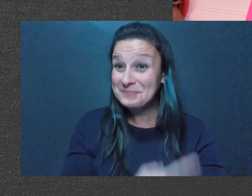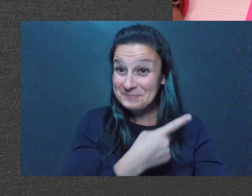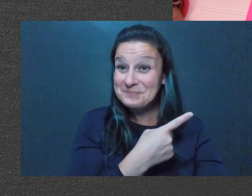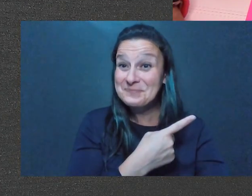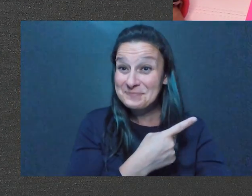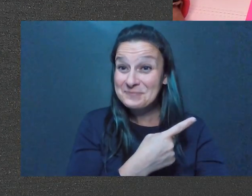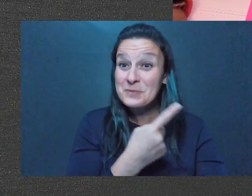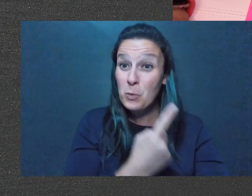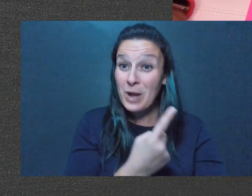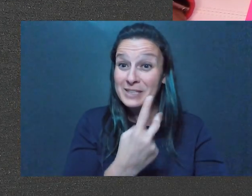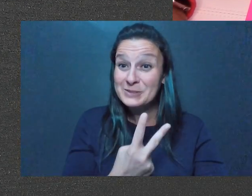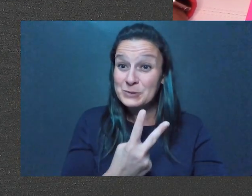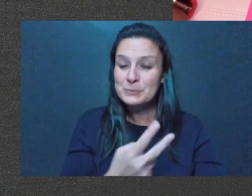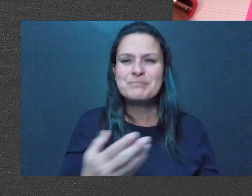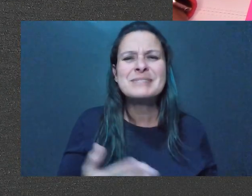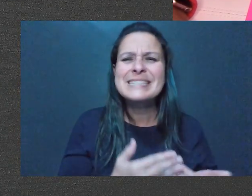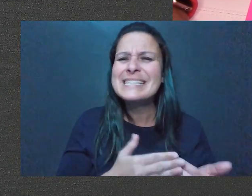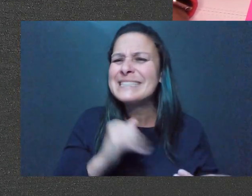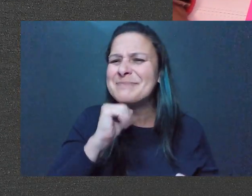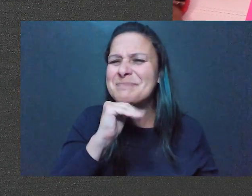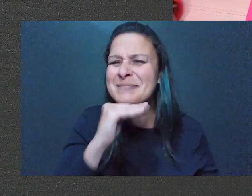2. Easy pig face.